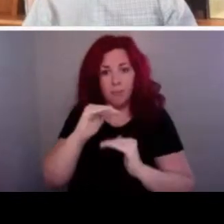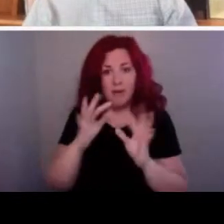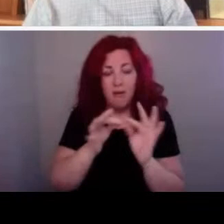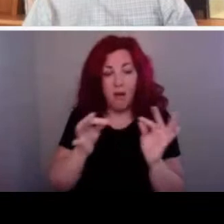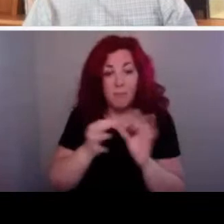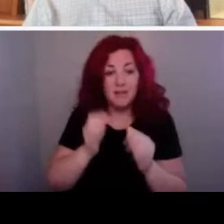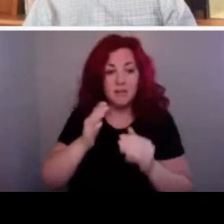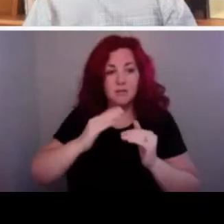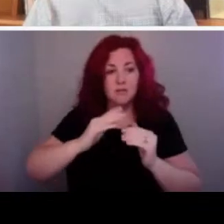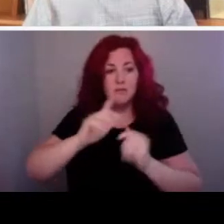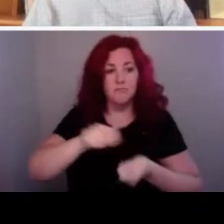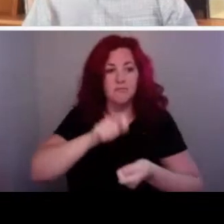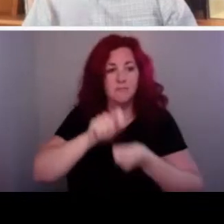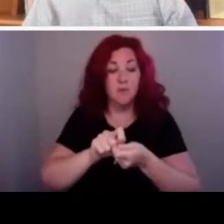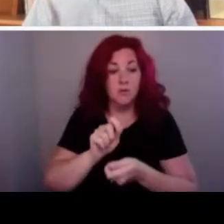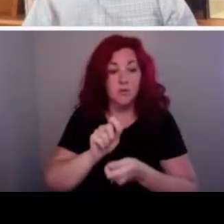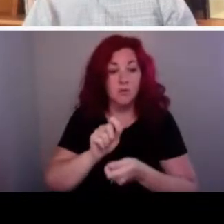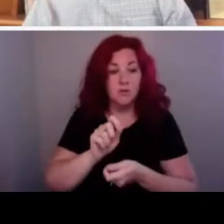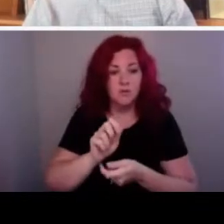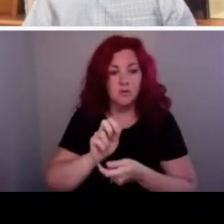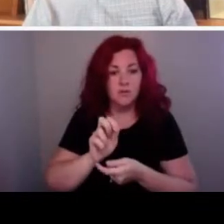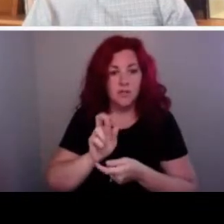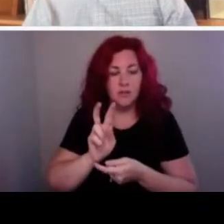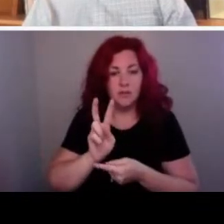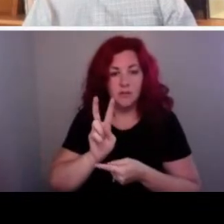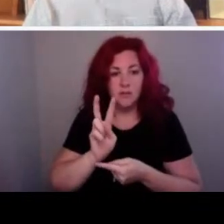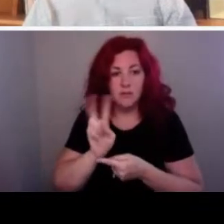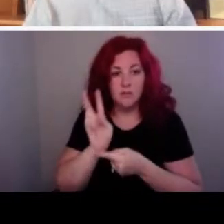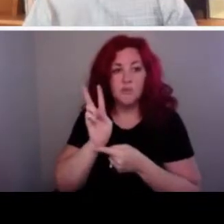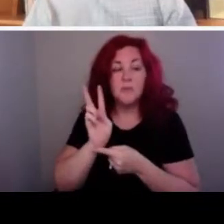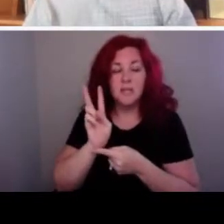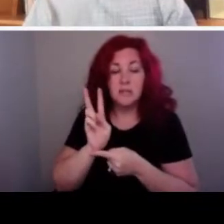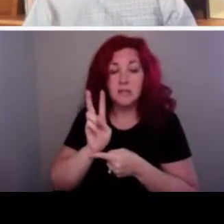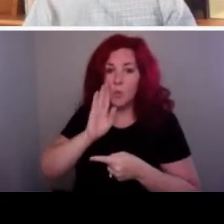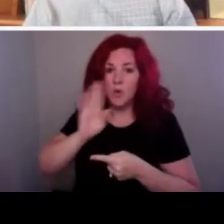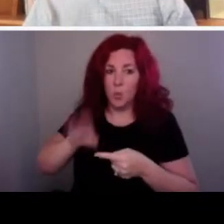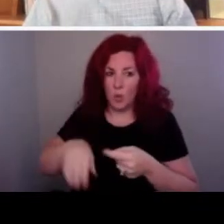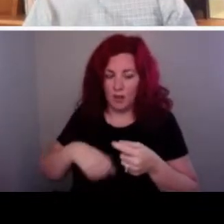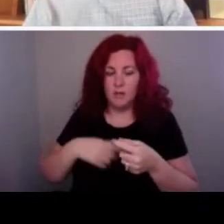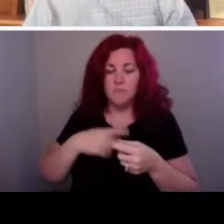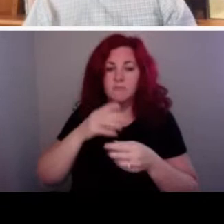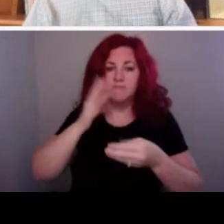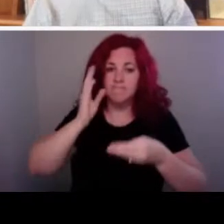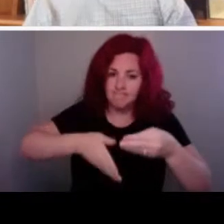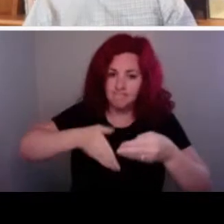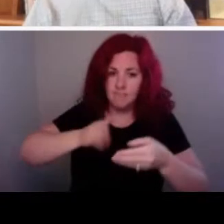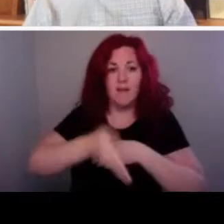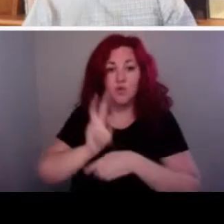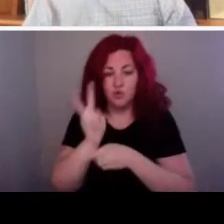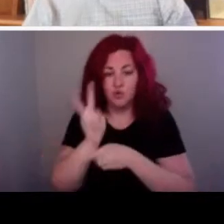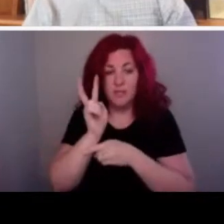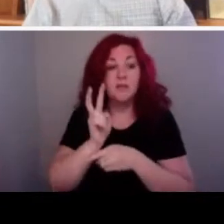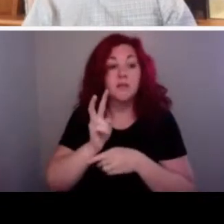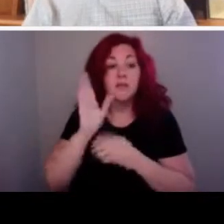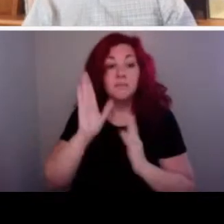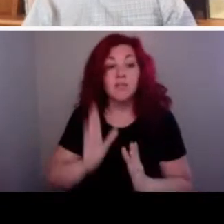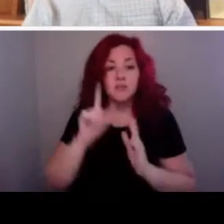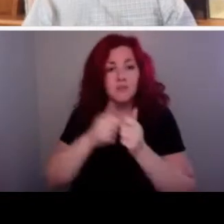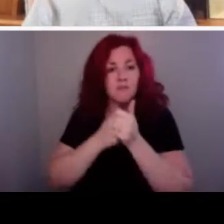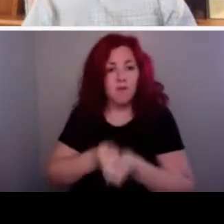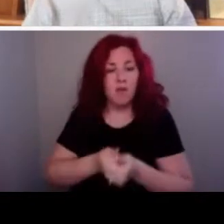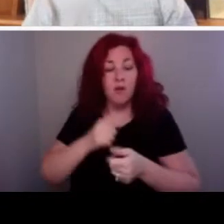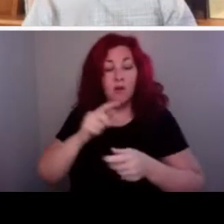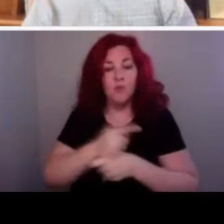minutes will be strictly enforced for all speakers additionally speakers are required to follow proper decorum speakers must use